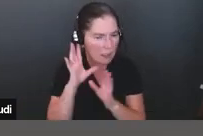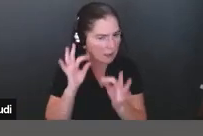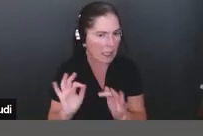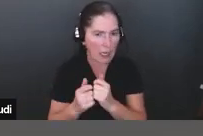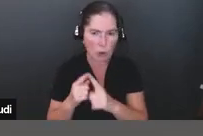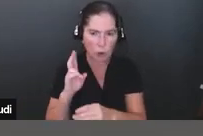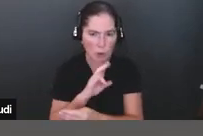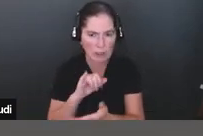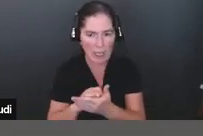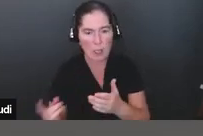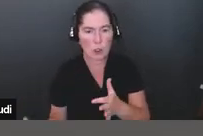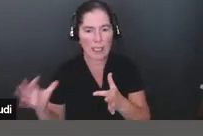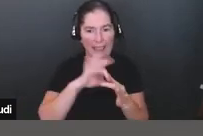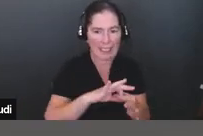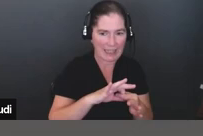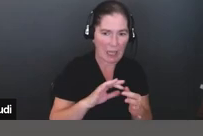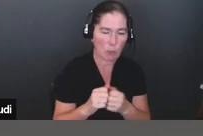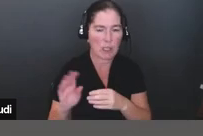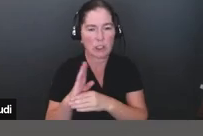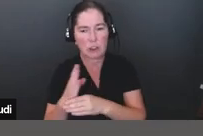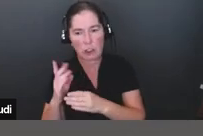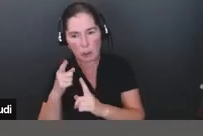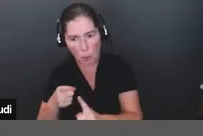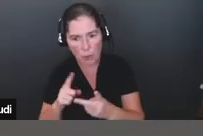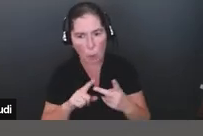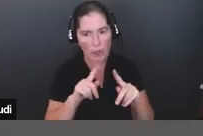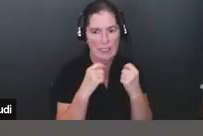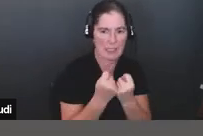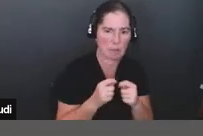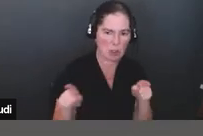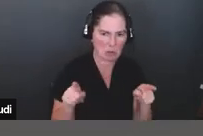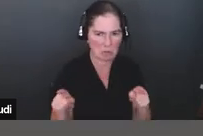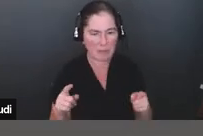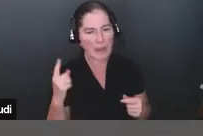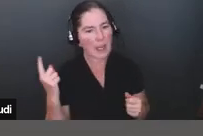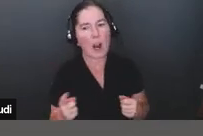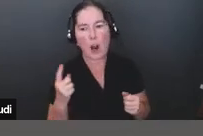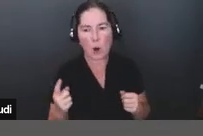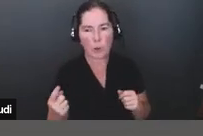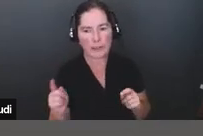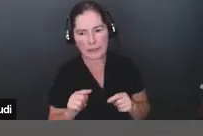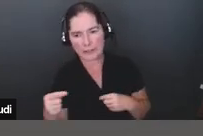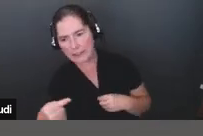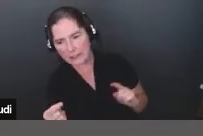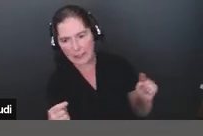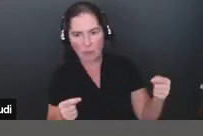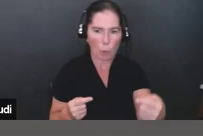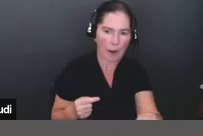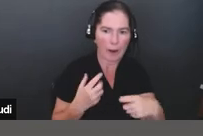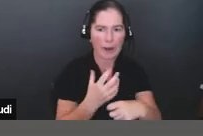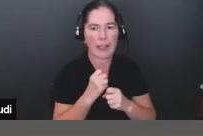but you could link it in SharePoint or in Teams. It's almost one of those, there's always a different way to get to content and get